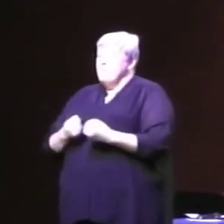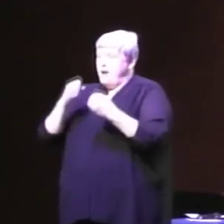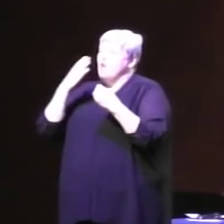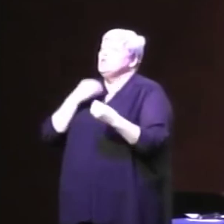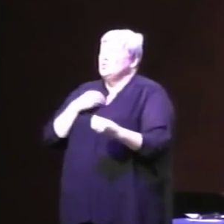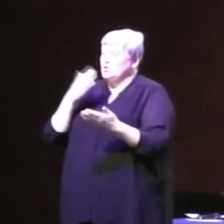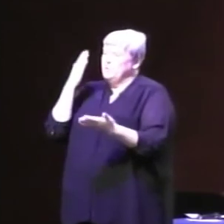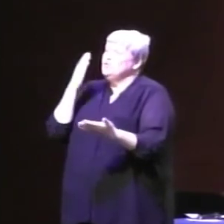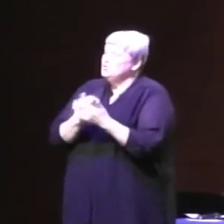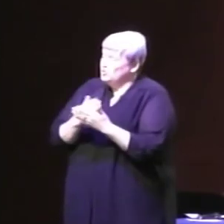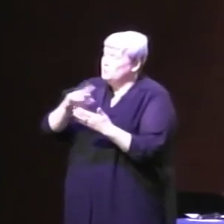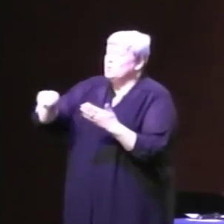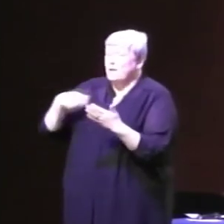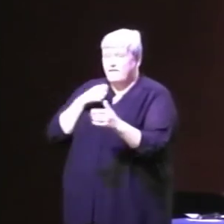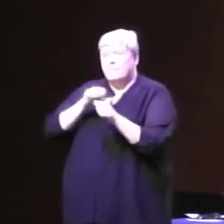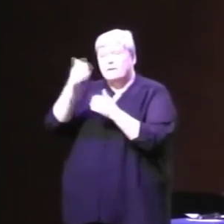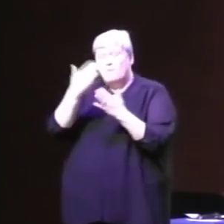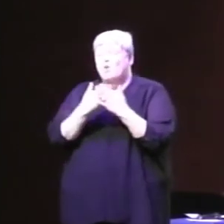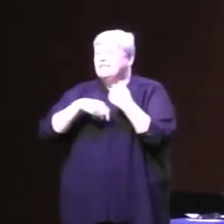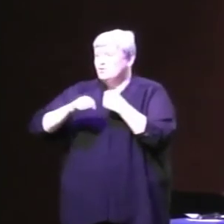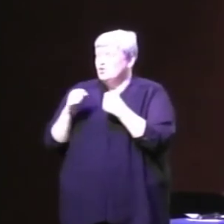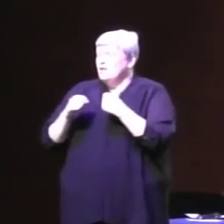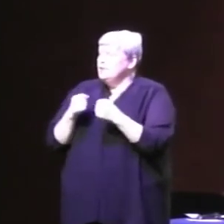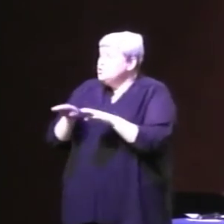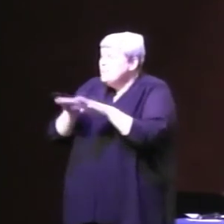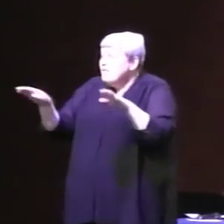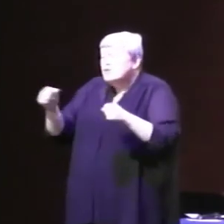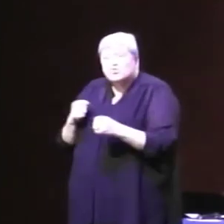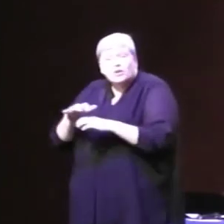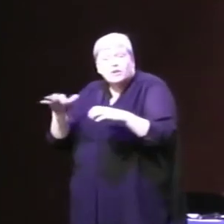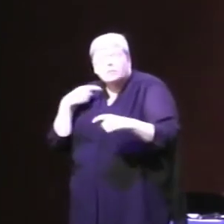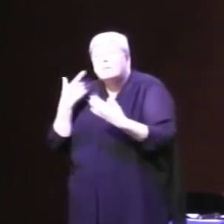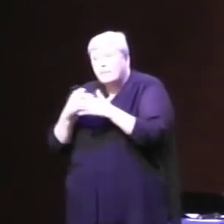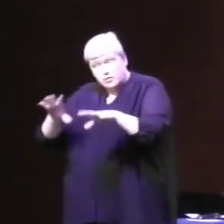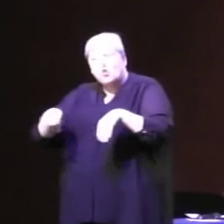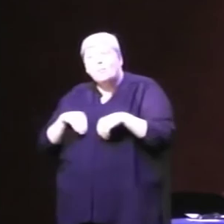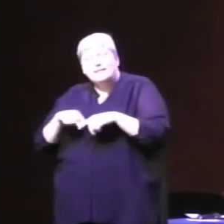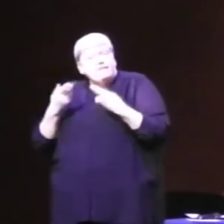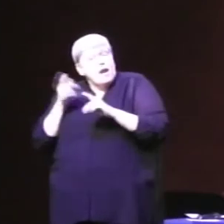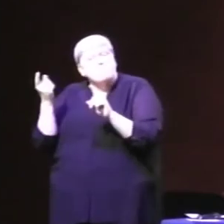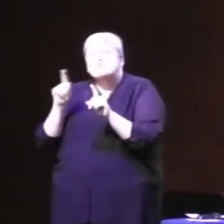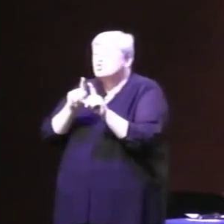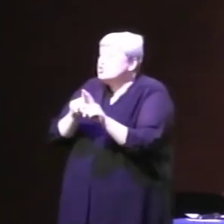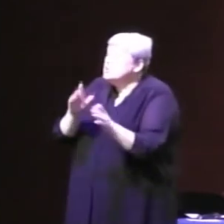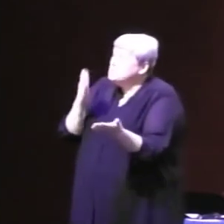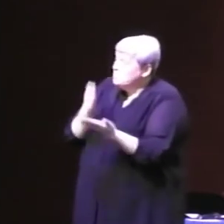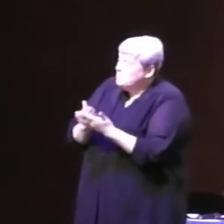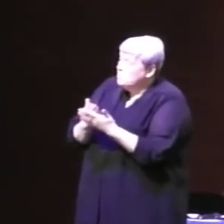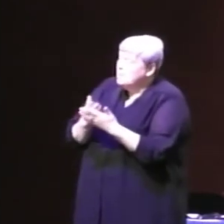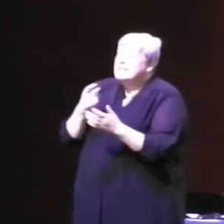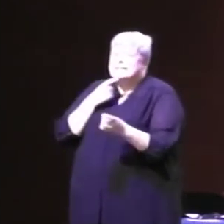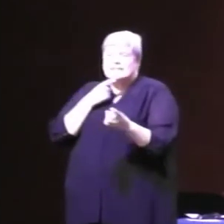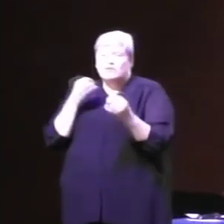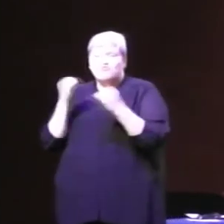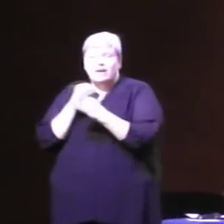have progressive policies in Scotland. To be fair, the Scottish Government have adopted different approaches, and the ongoing steel crisis shows